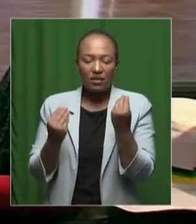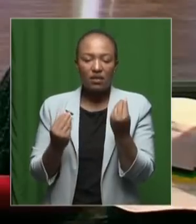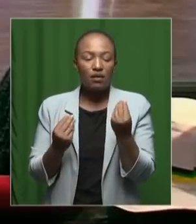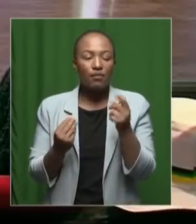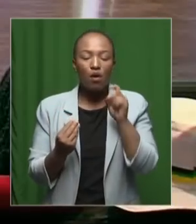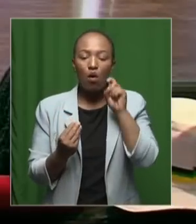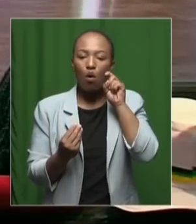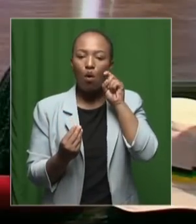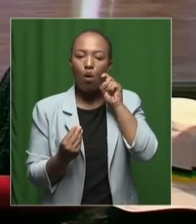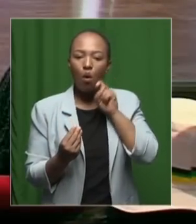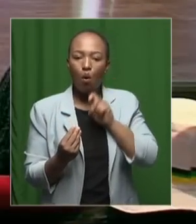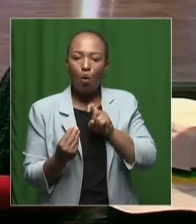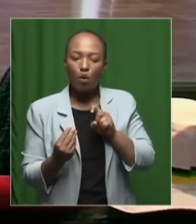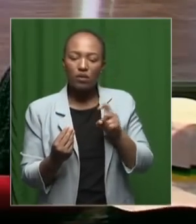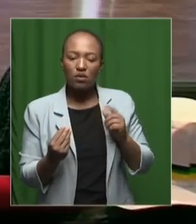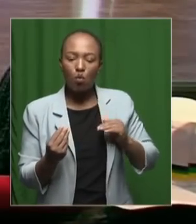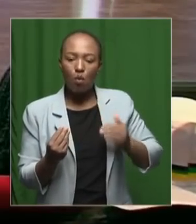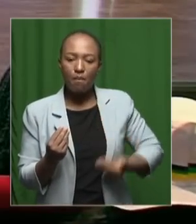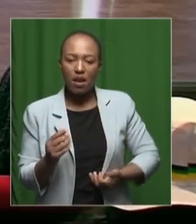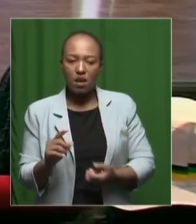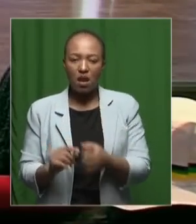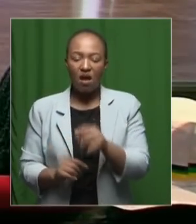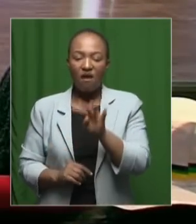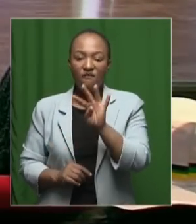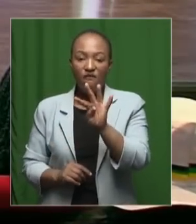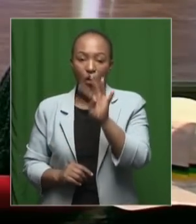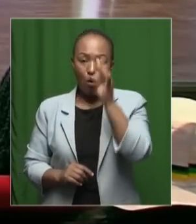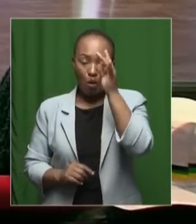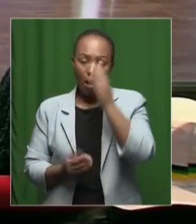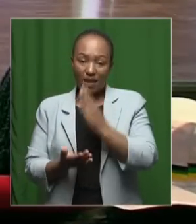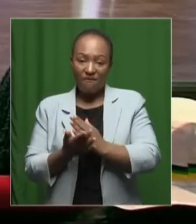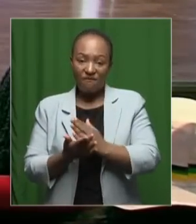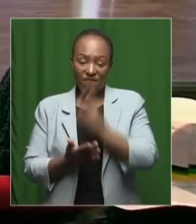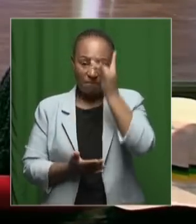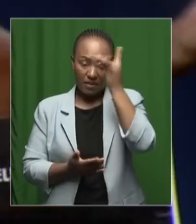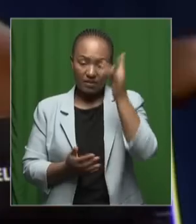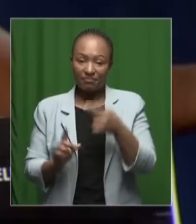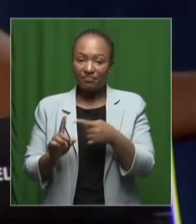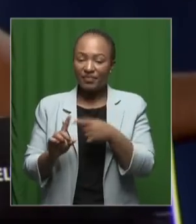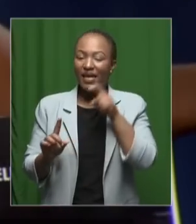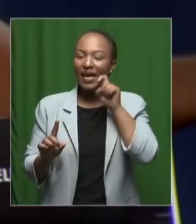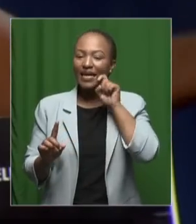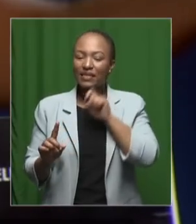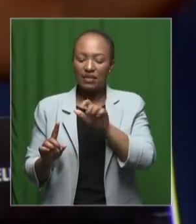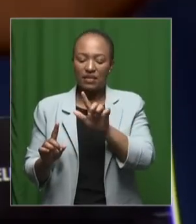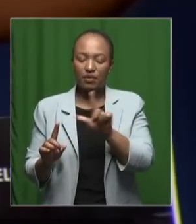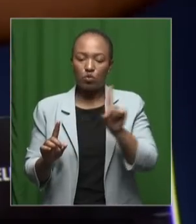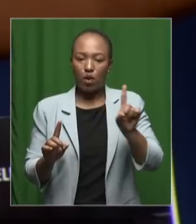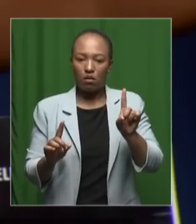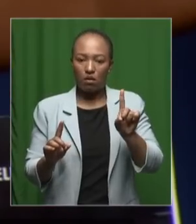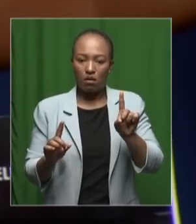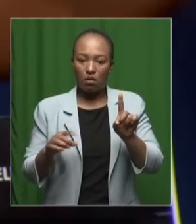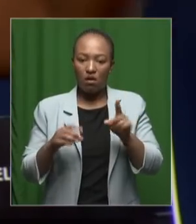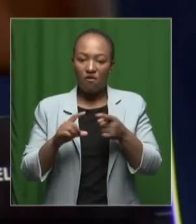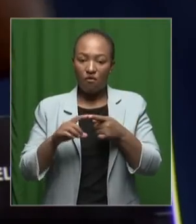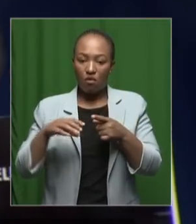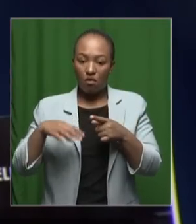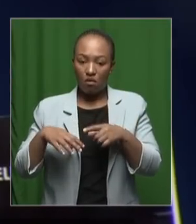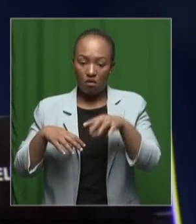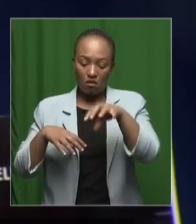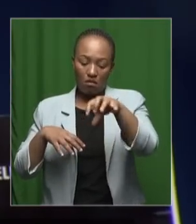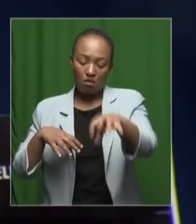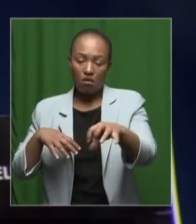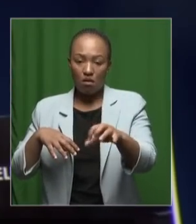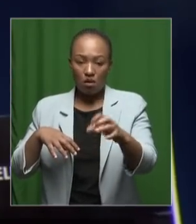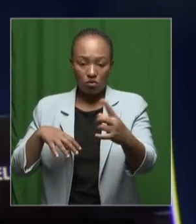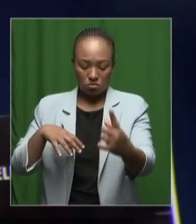lady 4.5 minutes, I'm talking about somebody that was 71, to cross from there to South